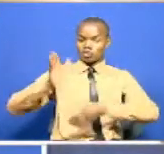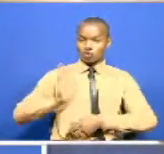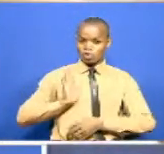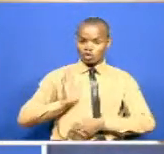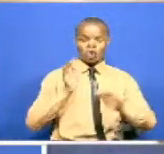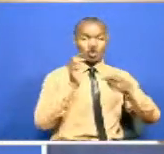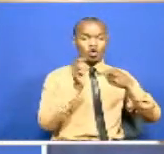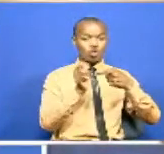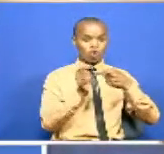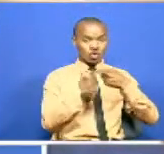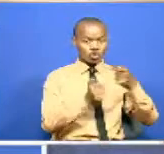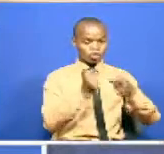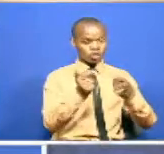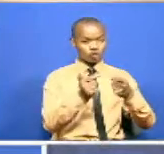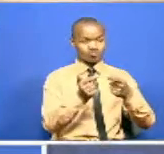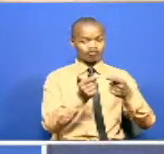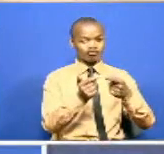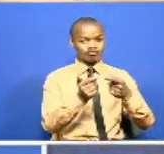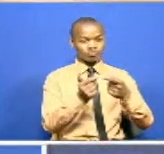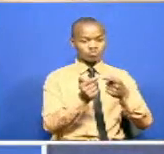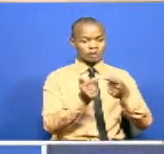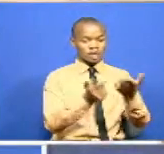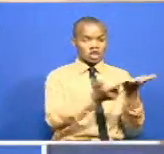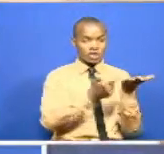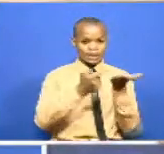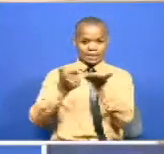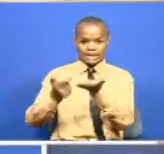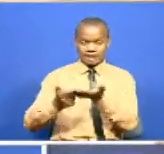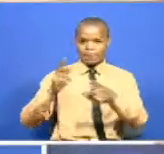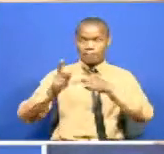continuously monitoring the progress